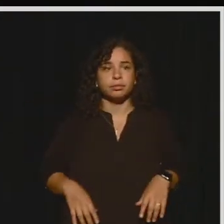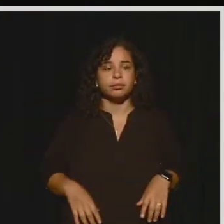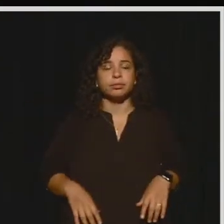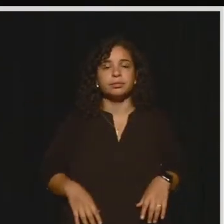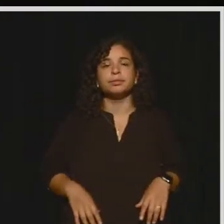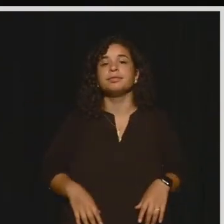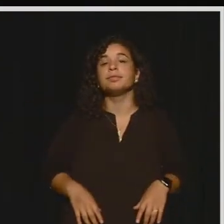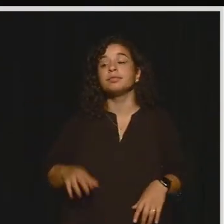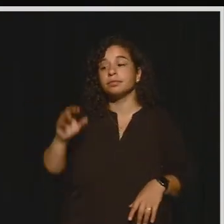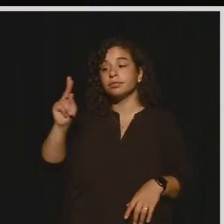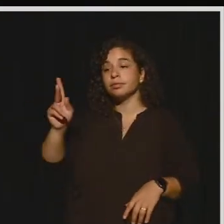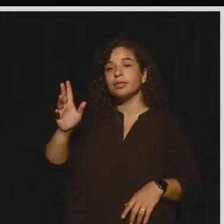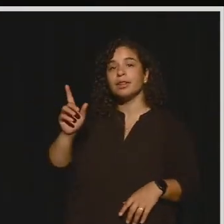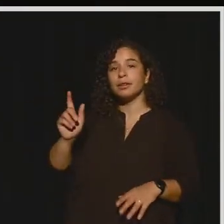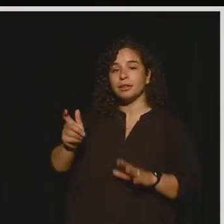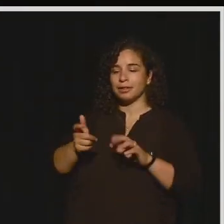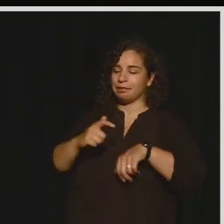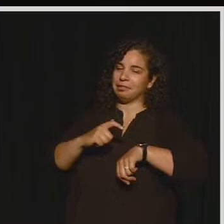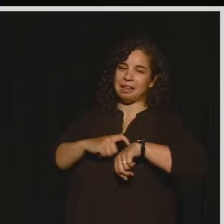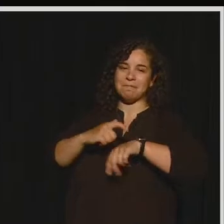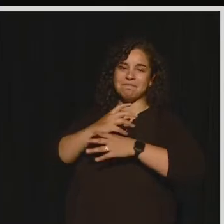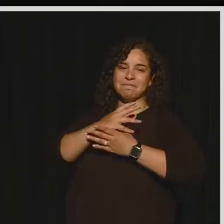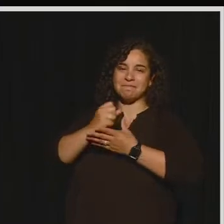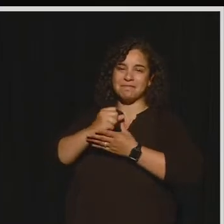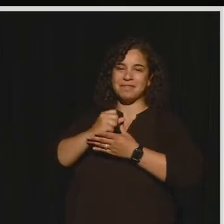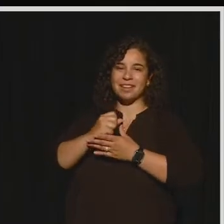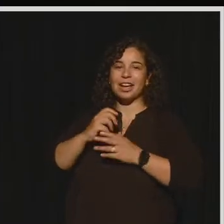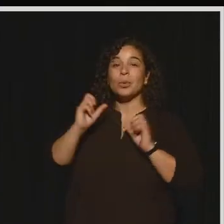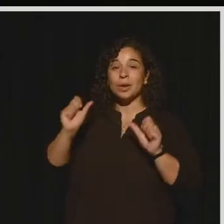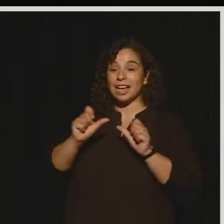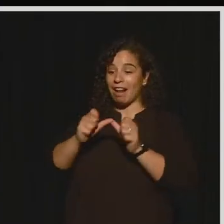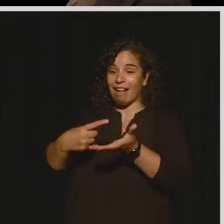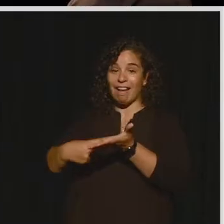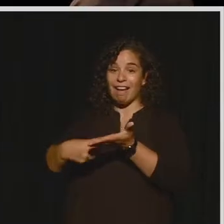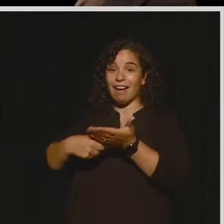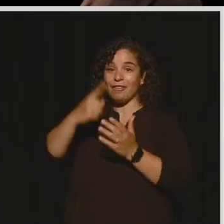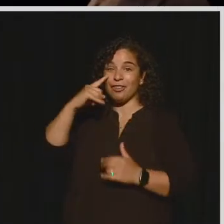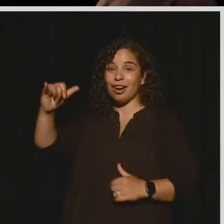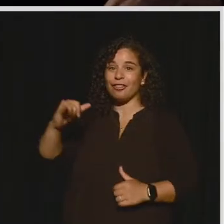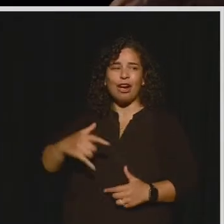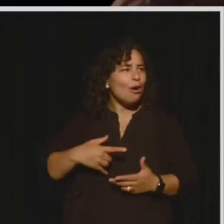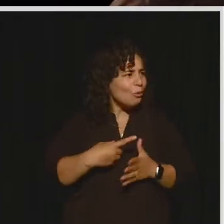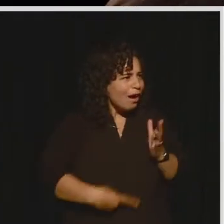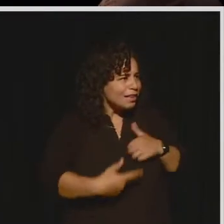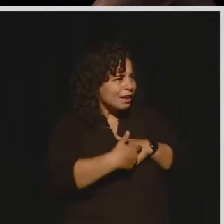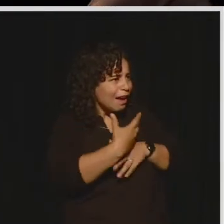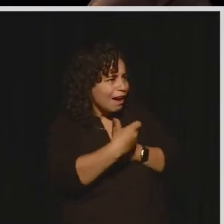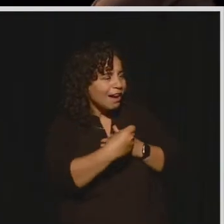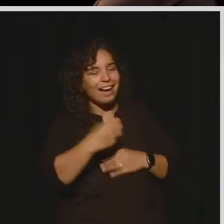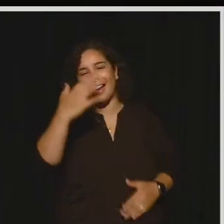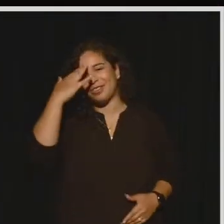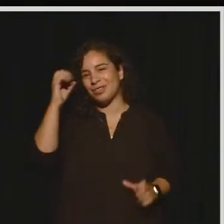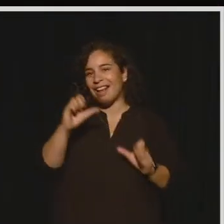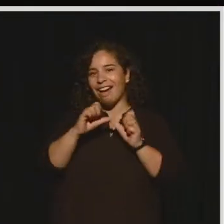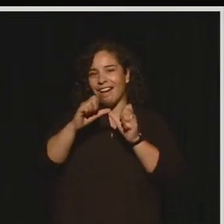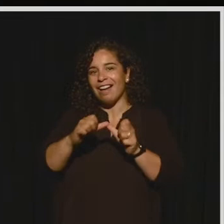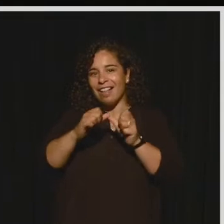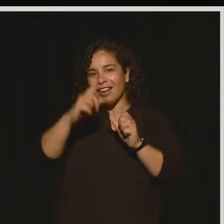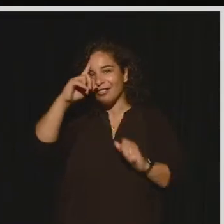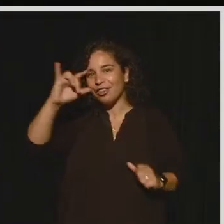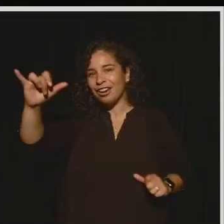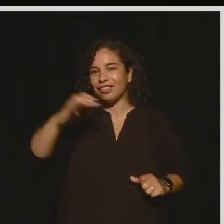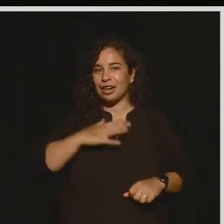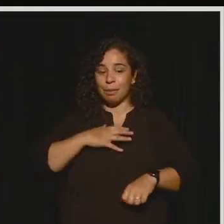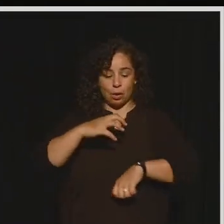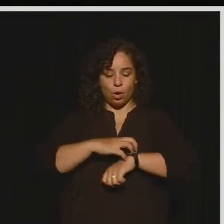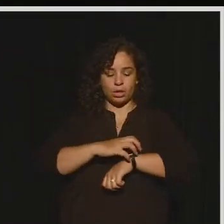up, and we have to wrap things up, we could have this conversation forever, I know. And my phone is, my